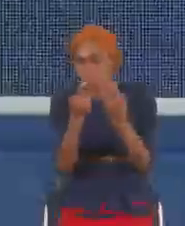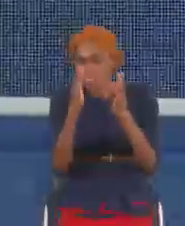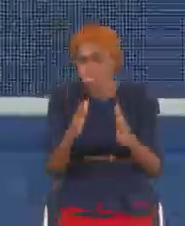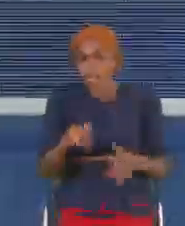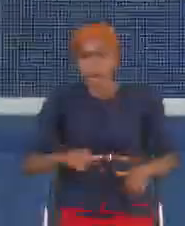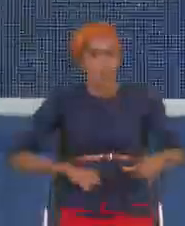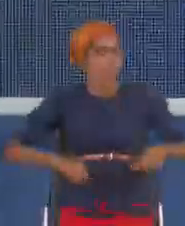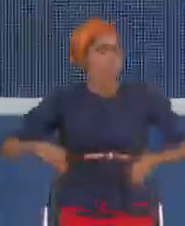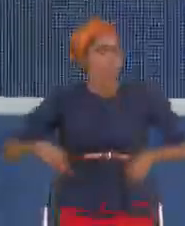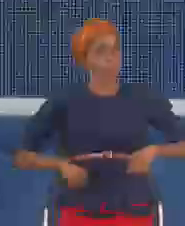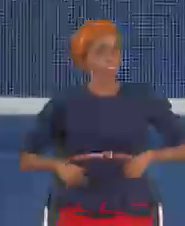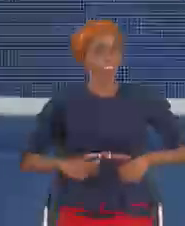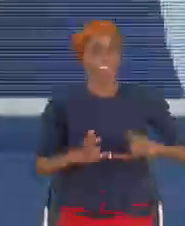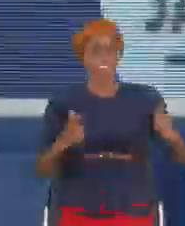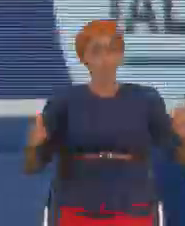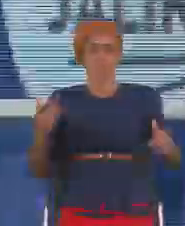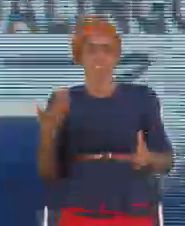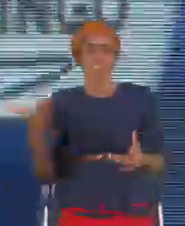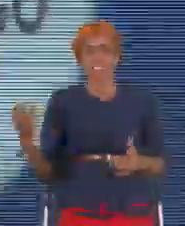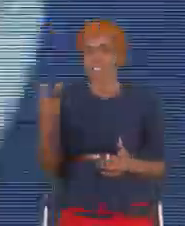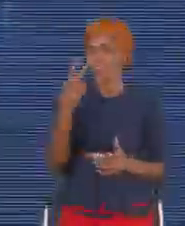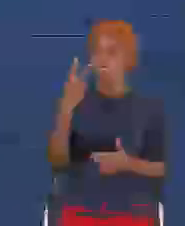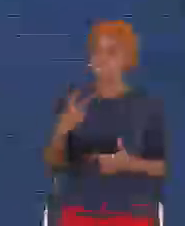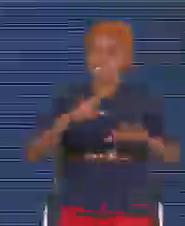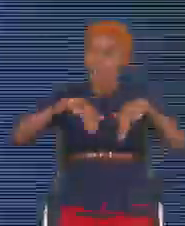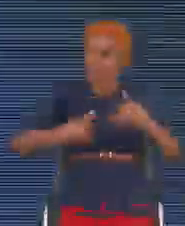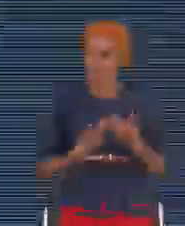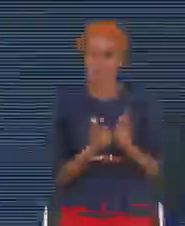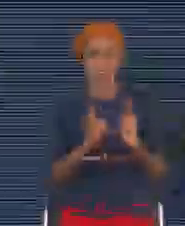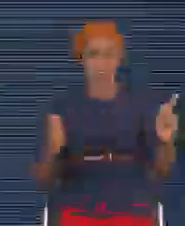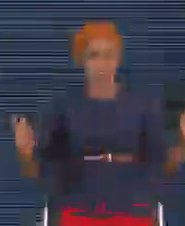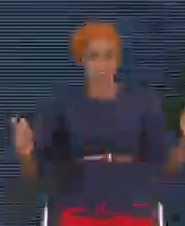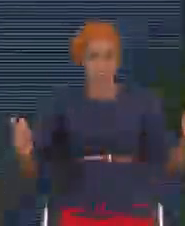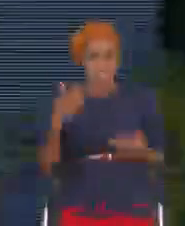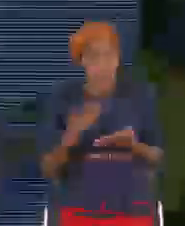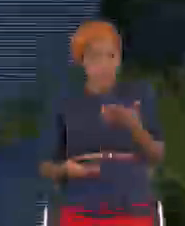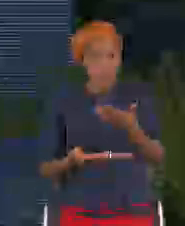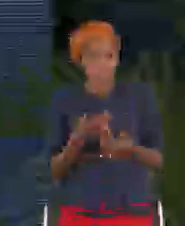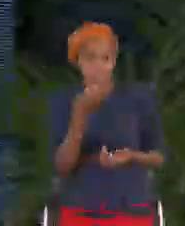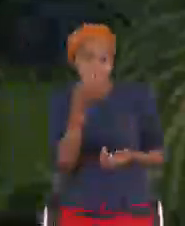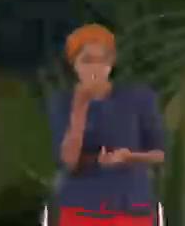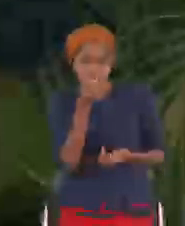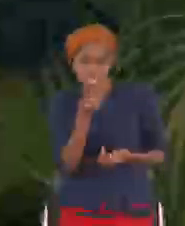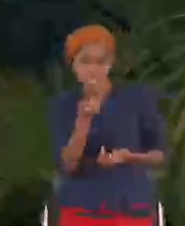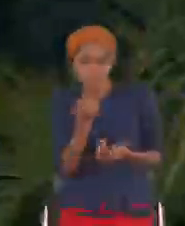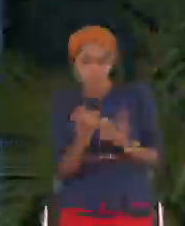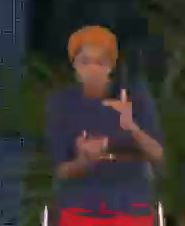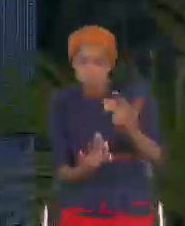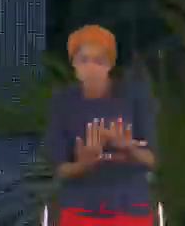great things. Behold, how great a matter a little